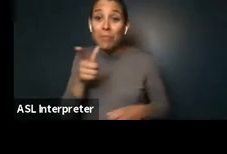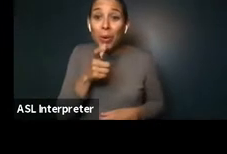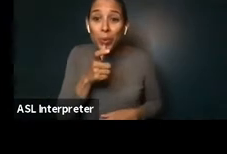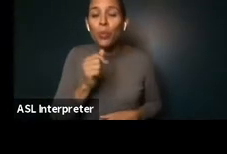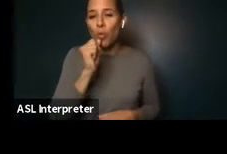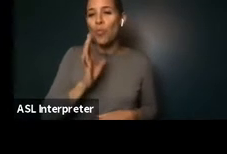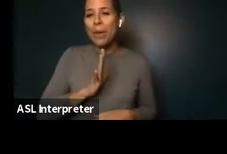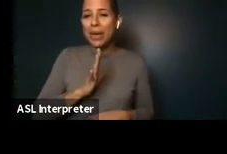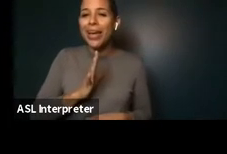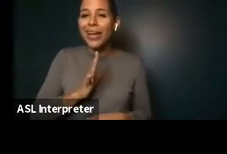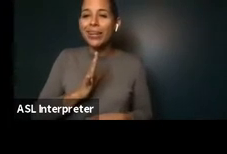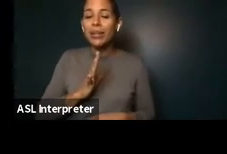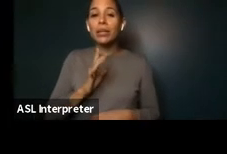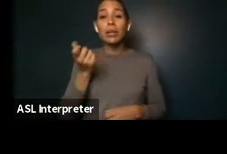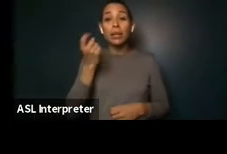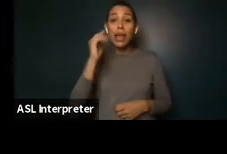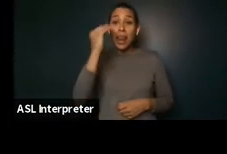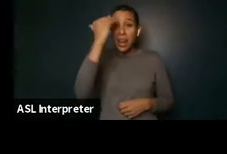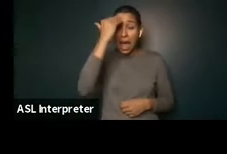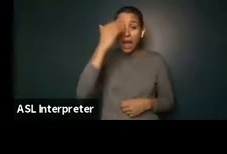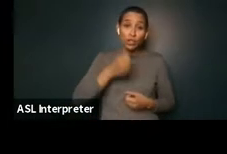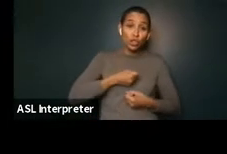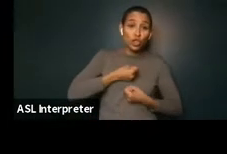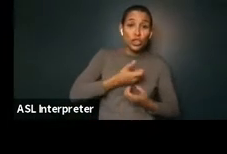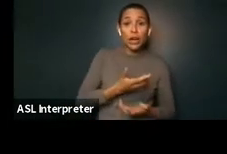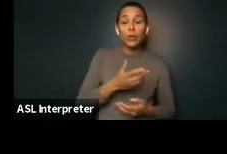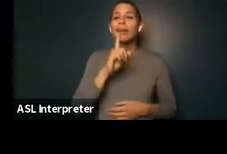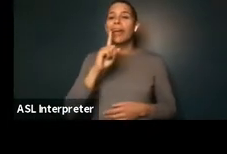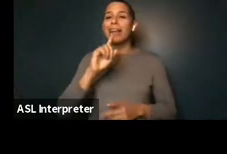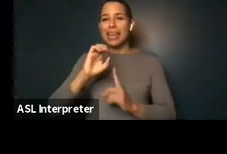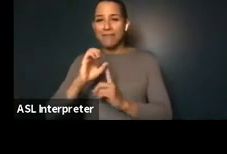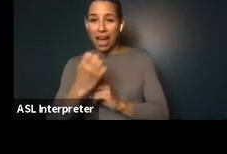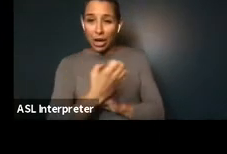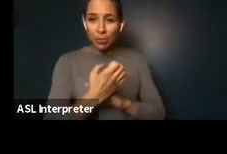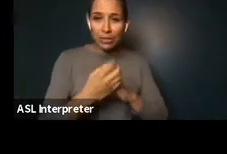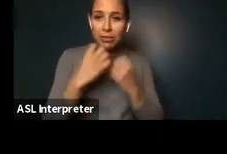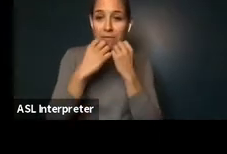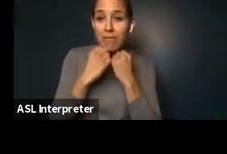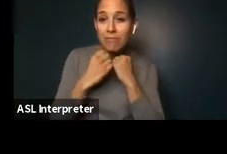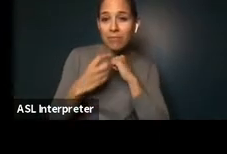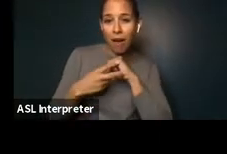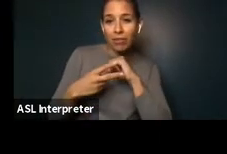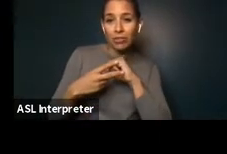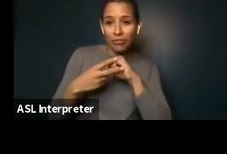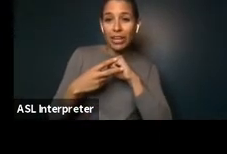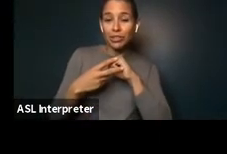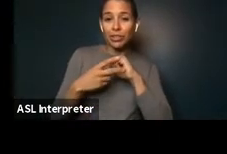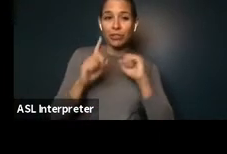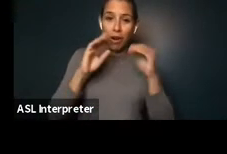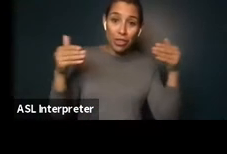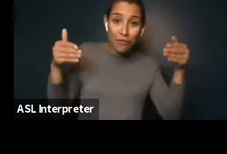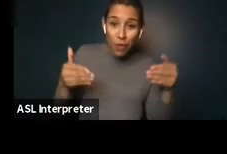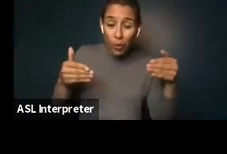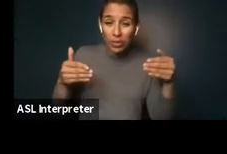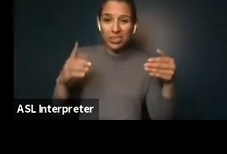and environmental conservation are at the center of this, um, of the